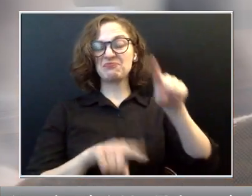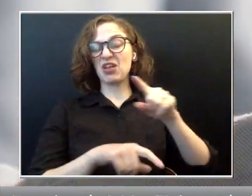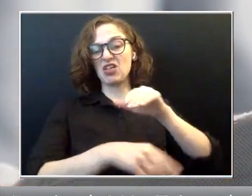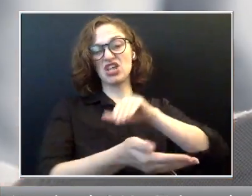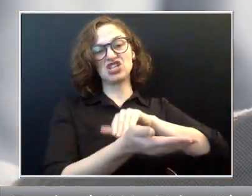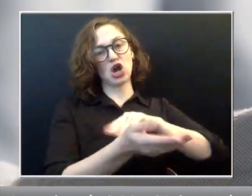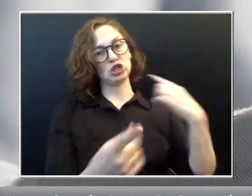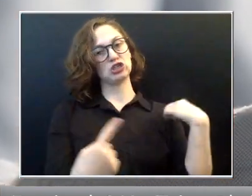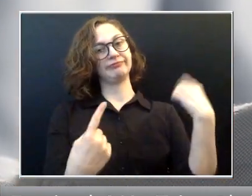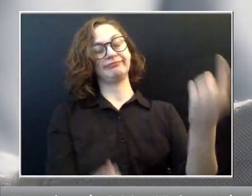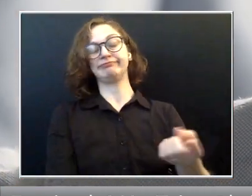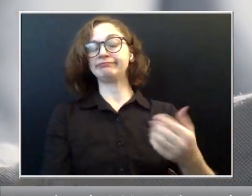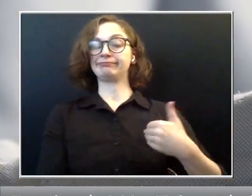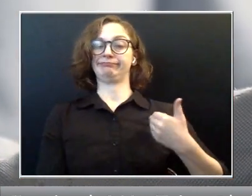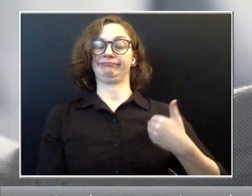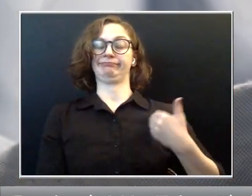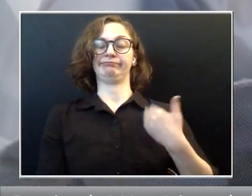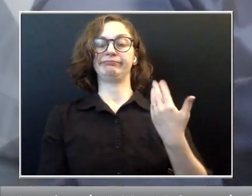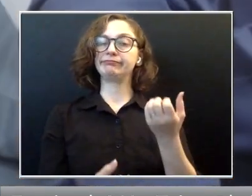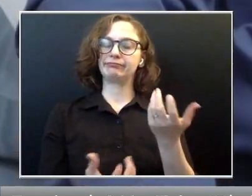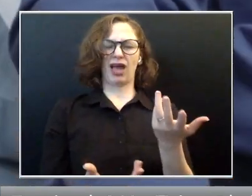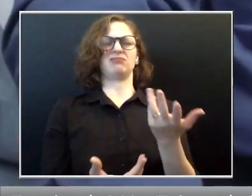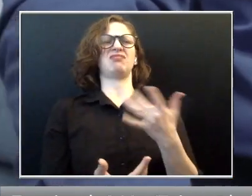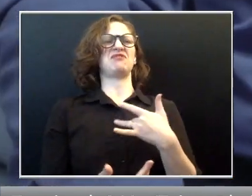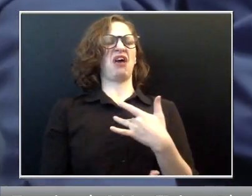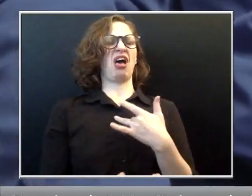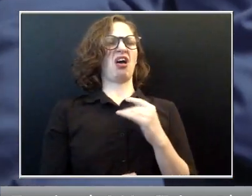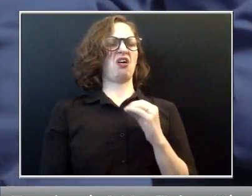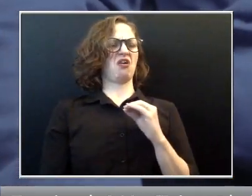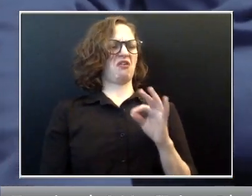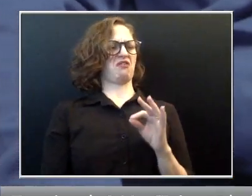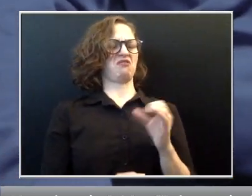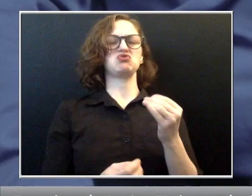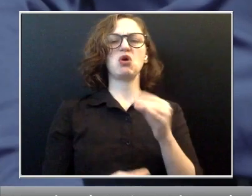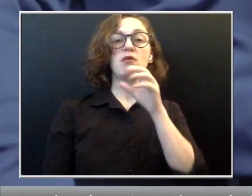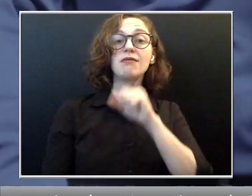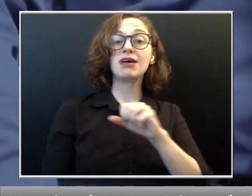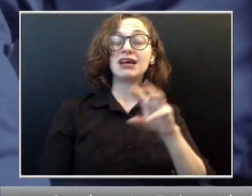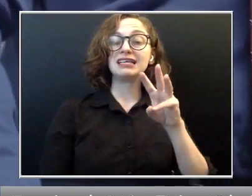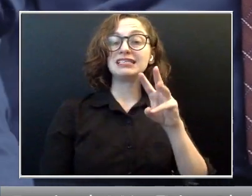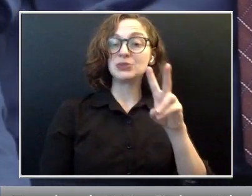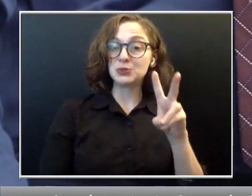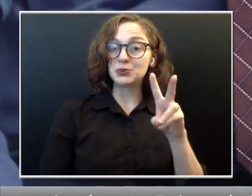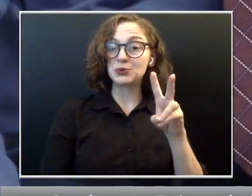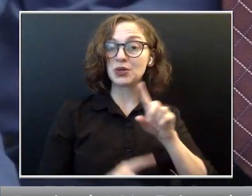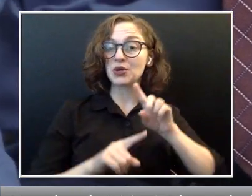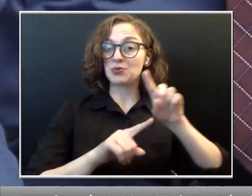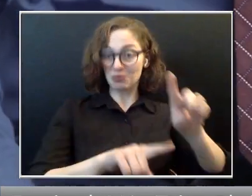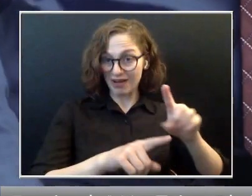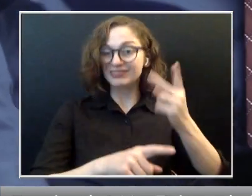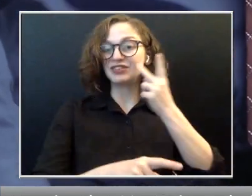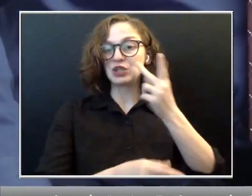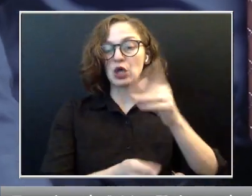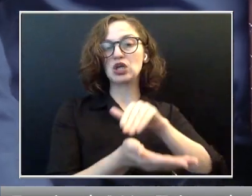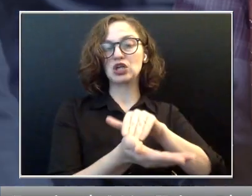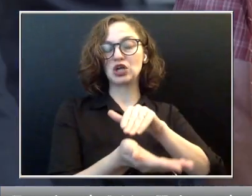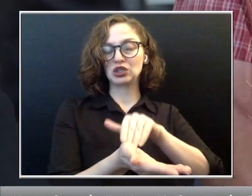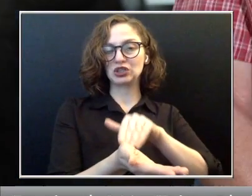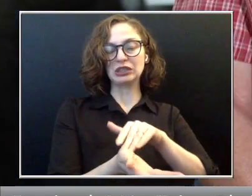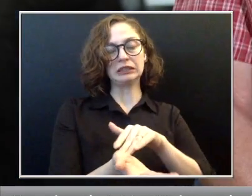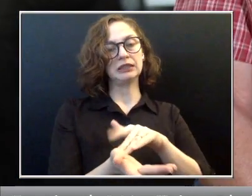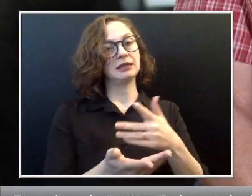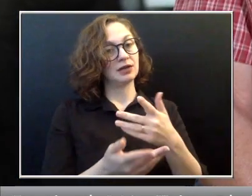old, he made an appointment with a local doctor. The answers did not come easy at first. We spent a couple